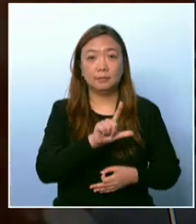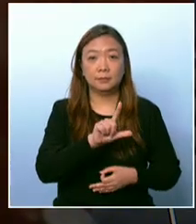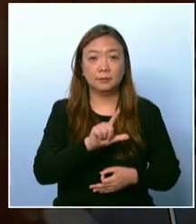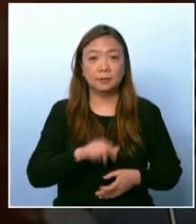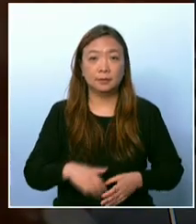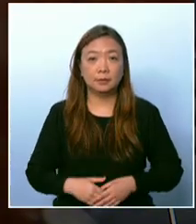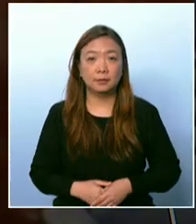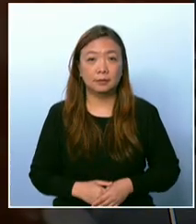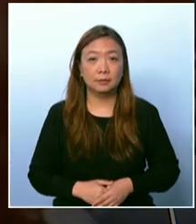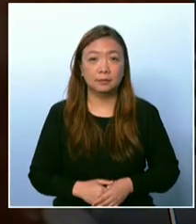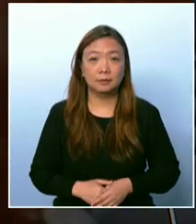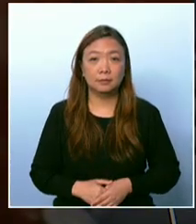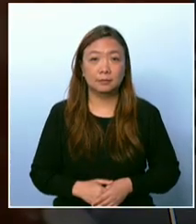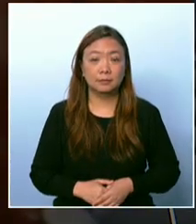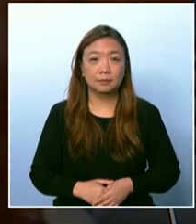Starry Lee.